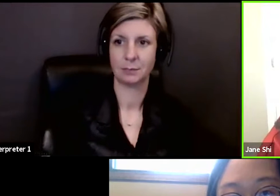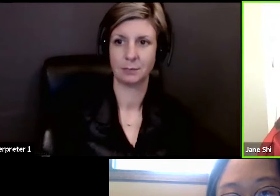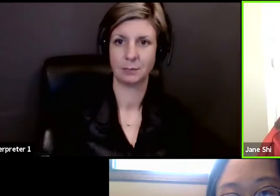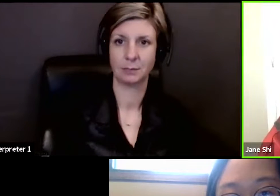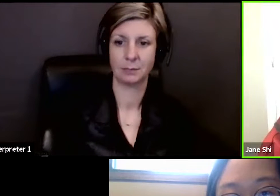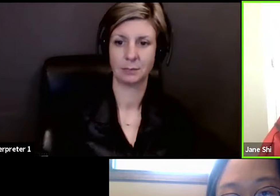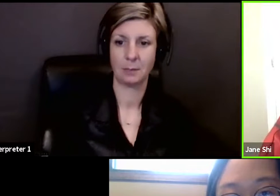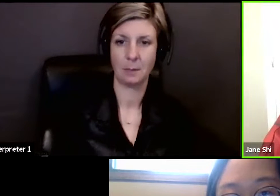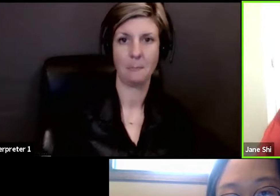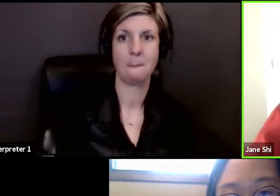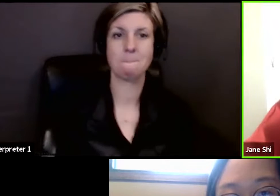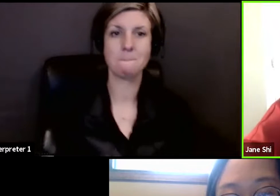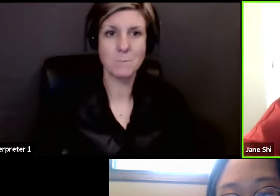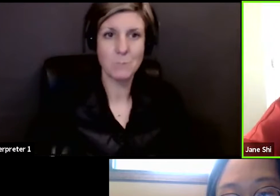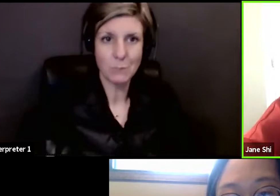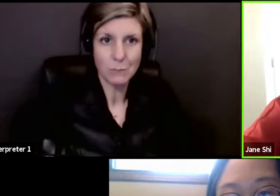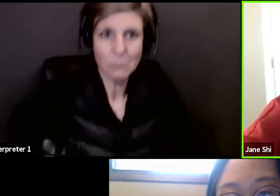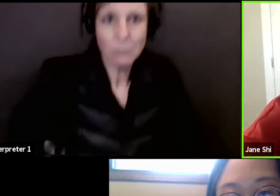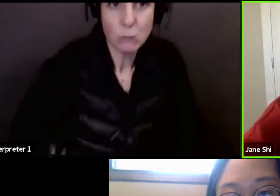context,